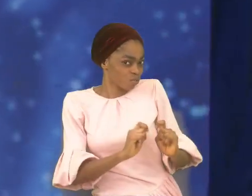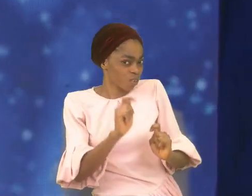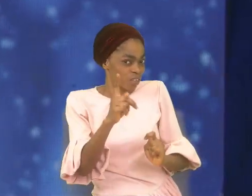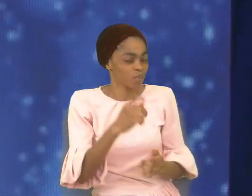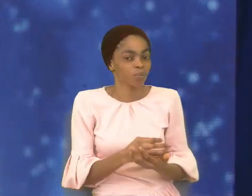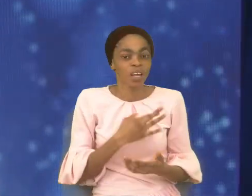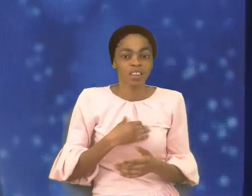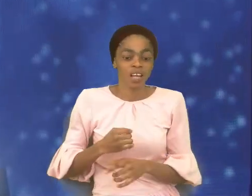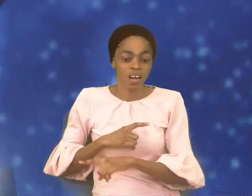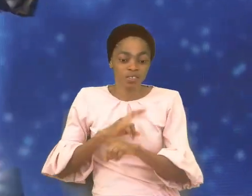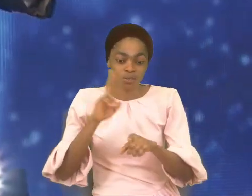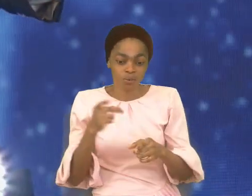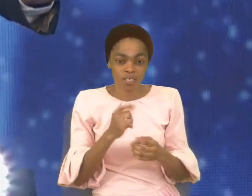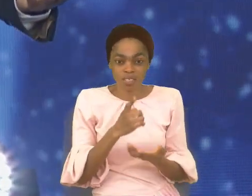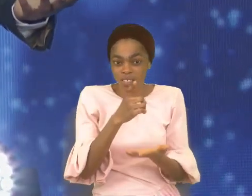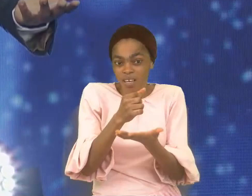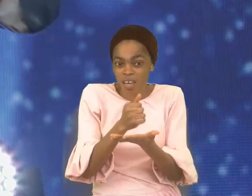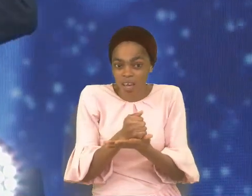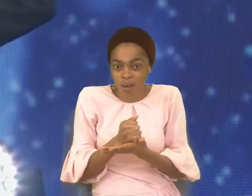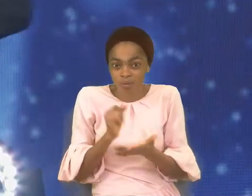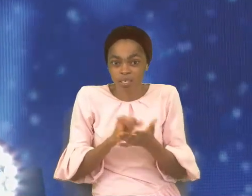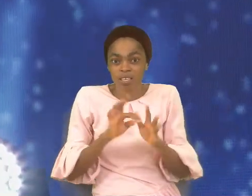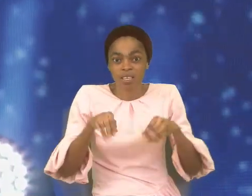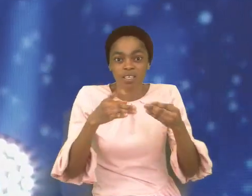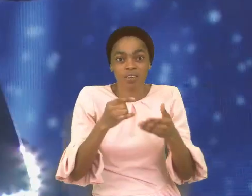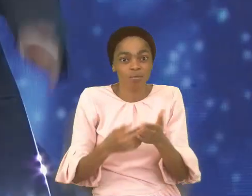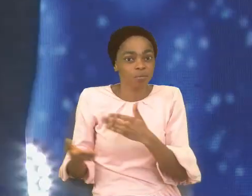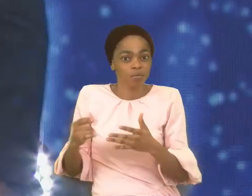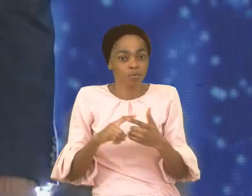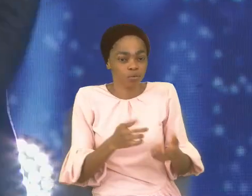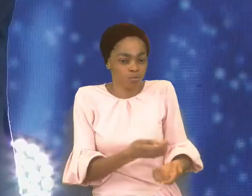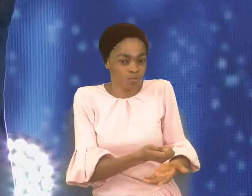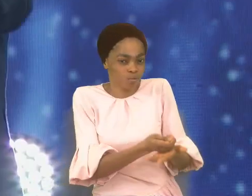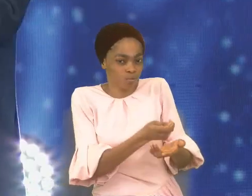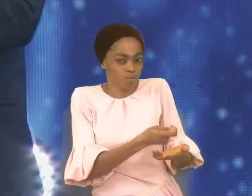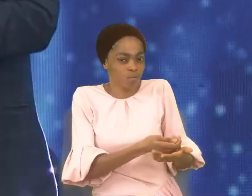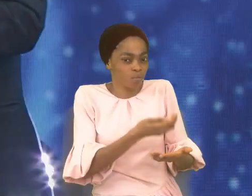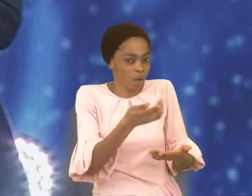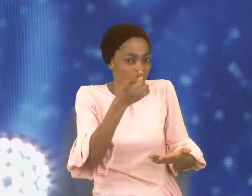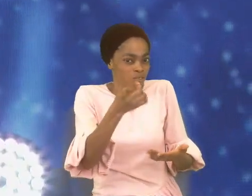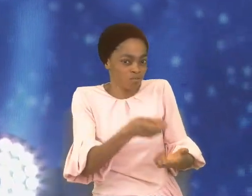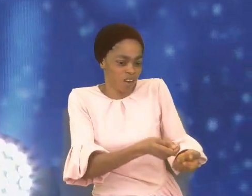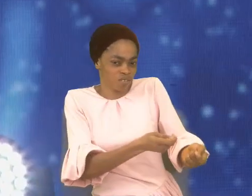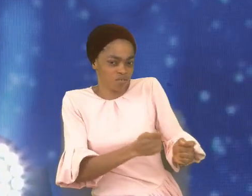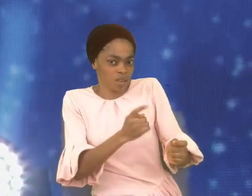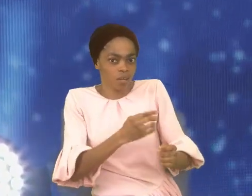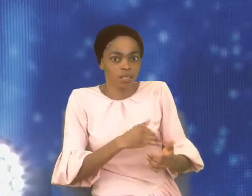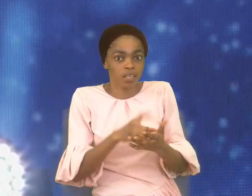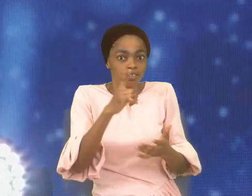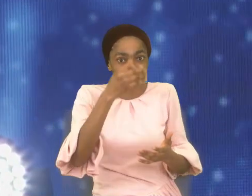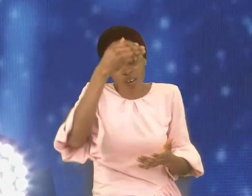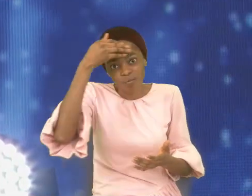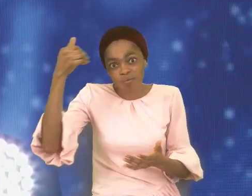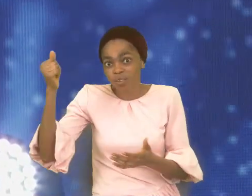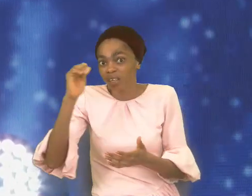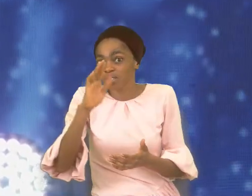buy you over. That now you forget your God and you bow to them completely. But you are still of